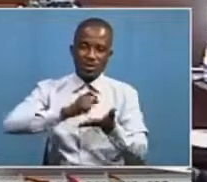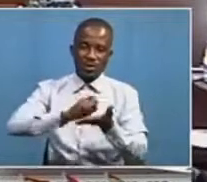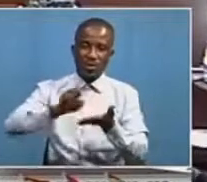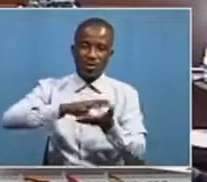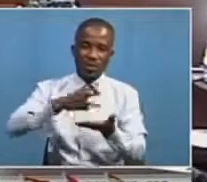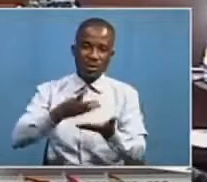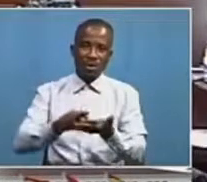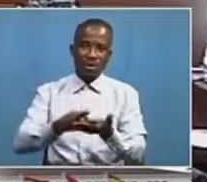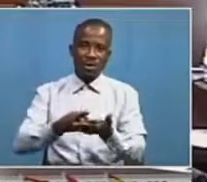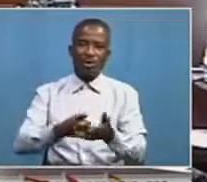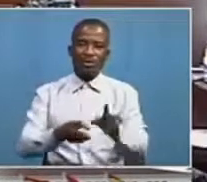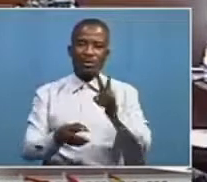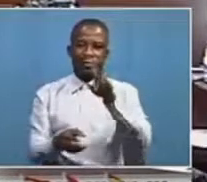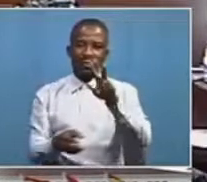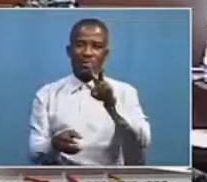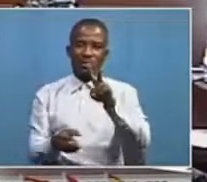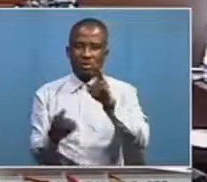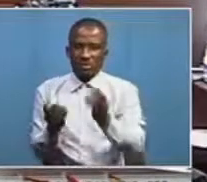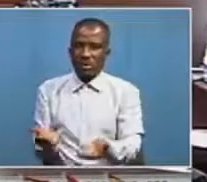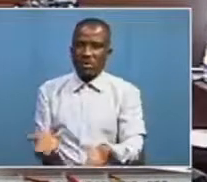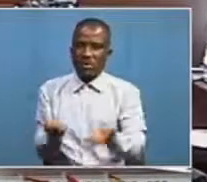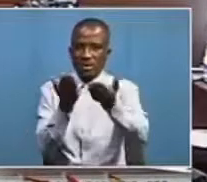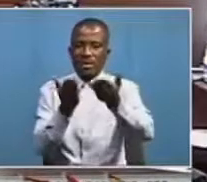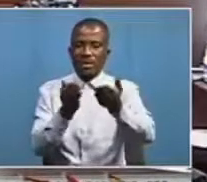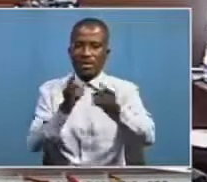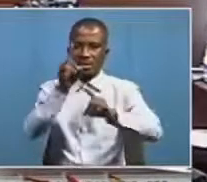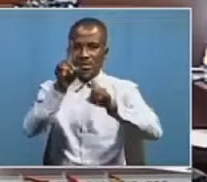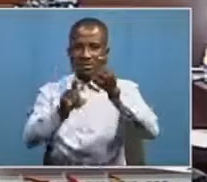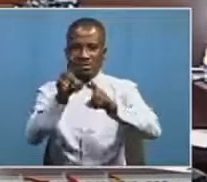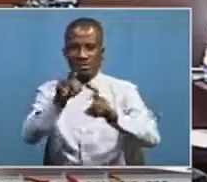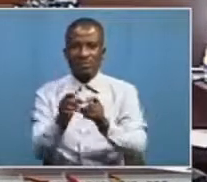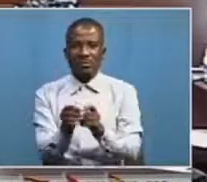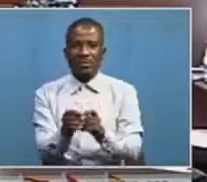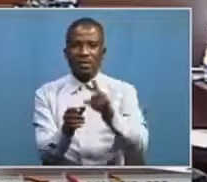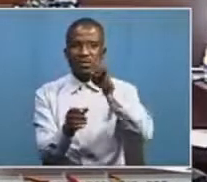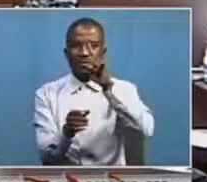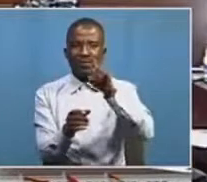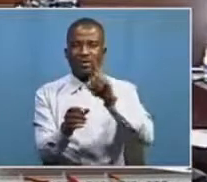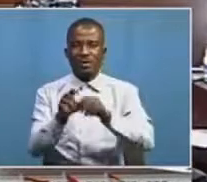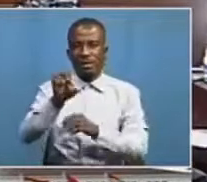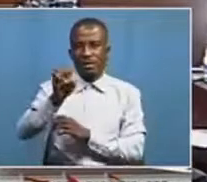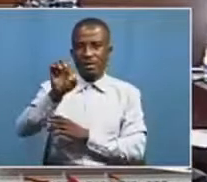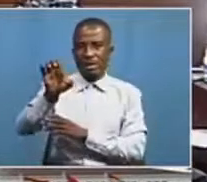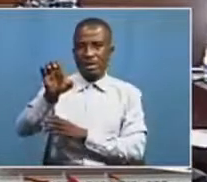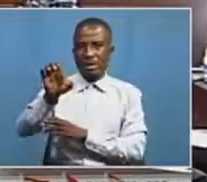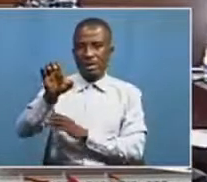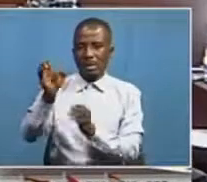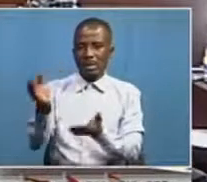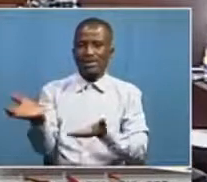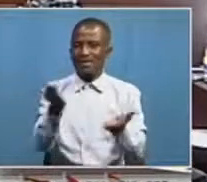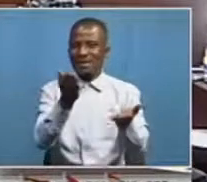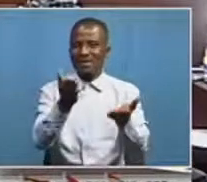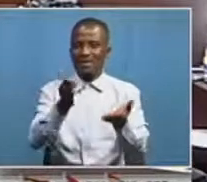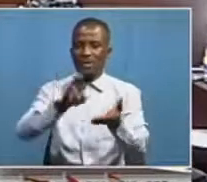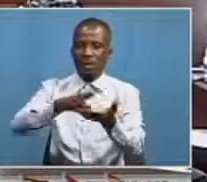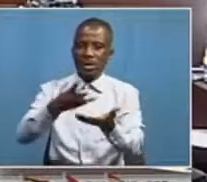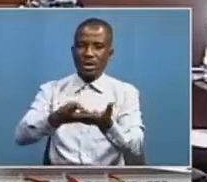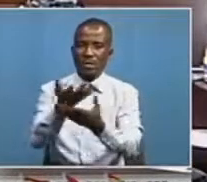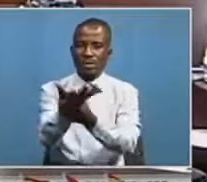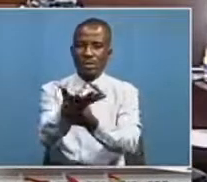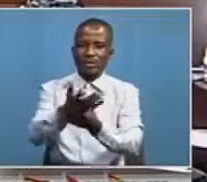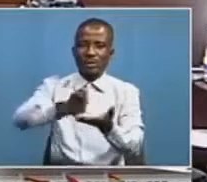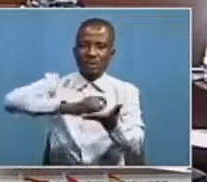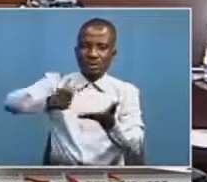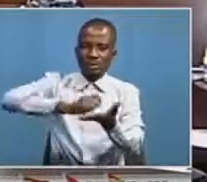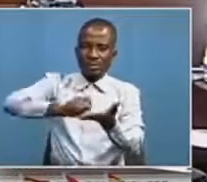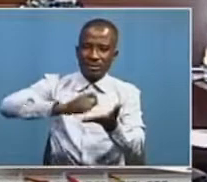of two witnesses he intended to rely on to establish his case. The first respondent also filed a witness statement of its chairperson, while